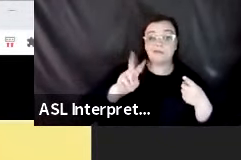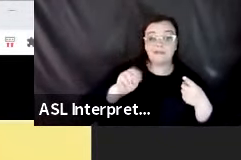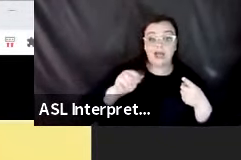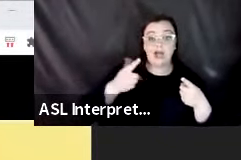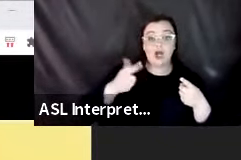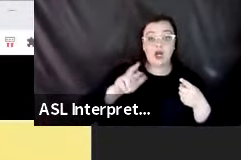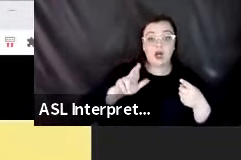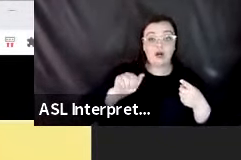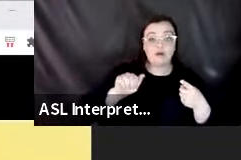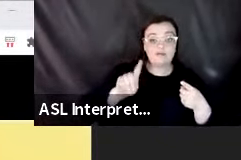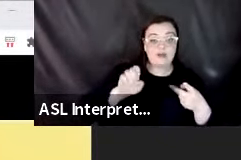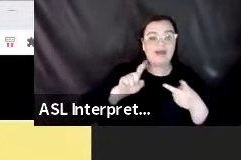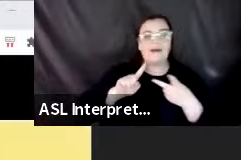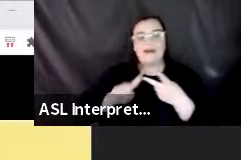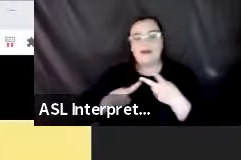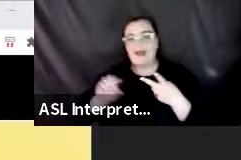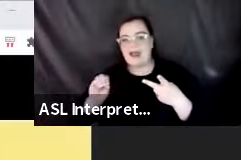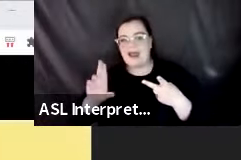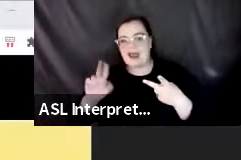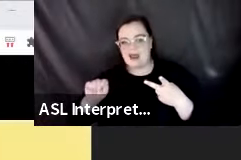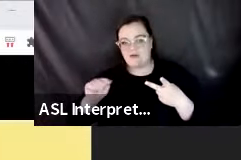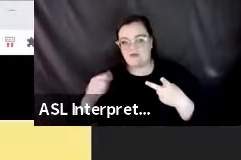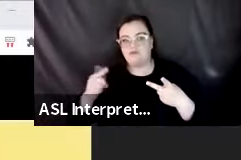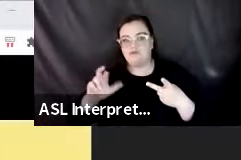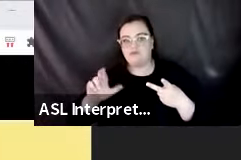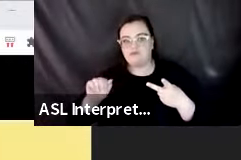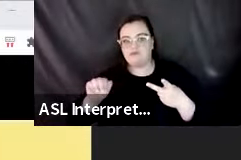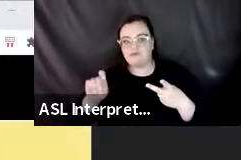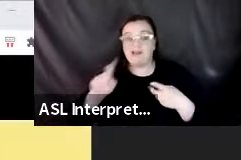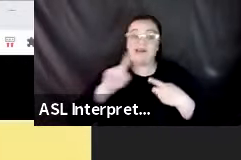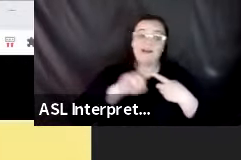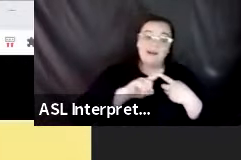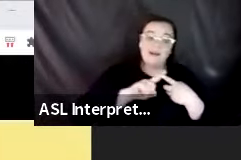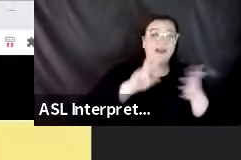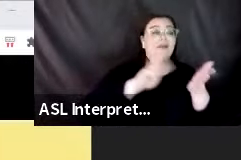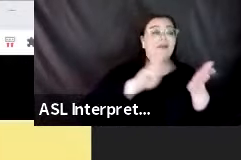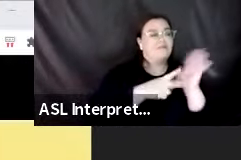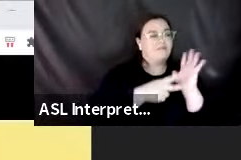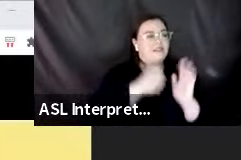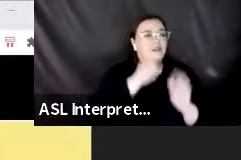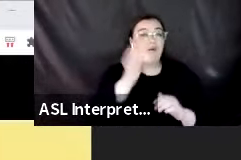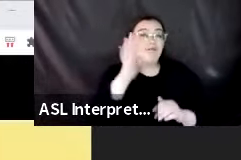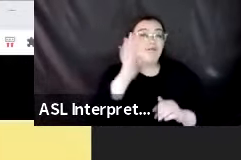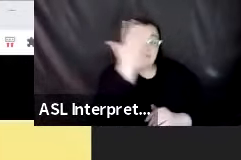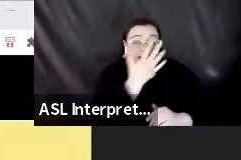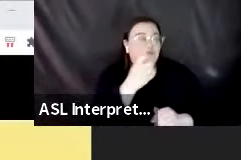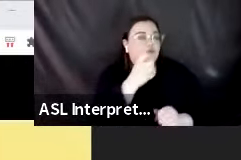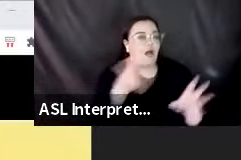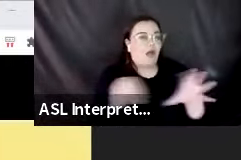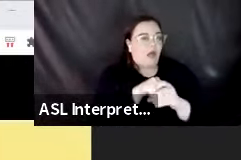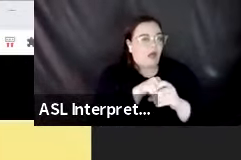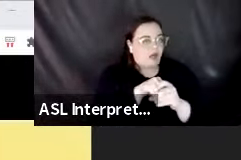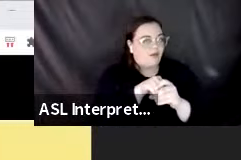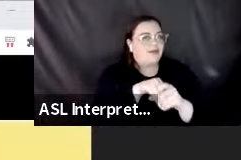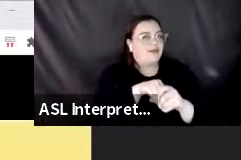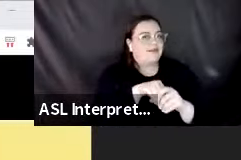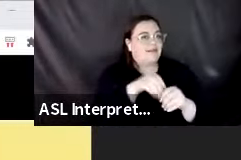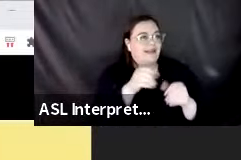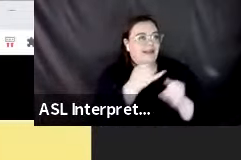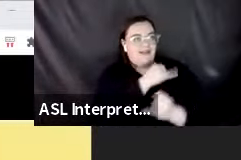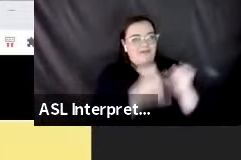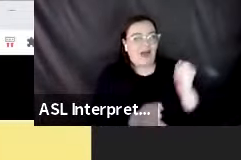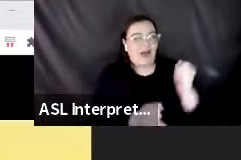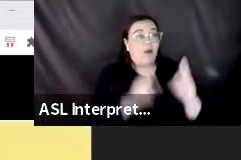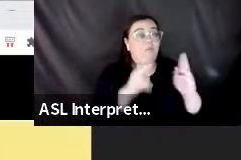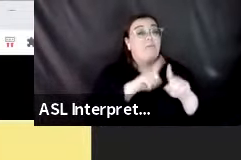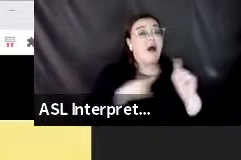outgraded. A downgrade is when your face does not remain in the final edit, but a body part does. It could be the back of your